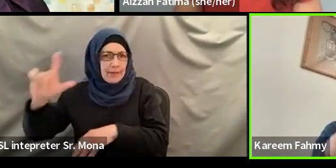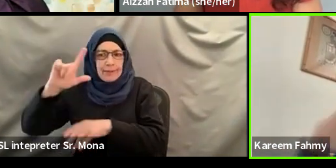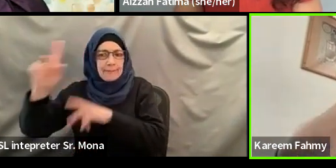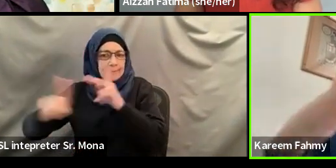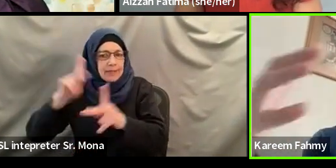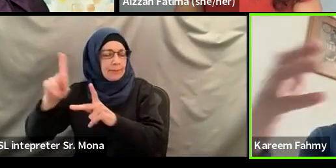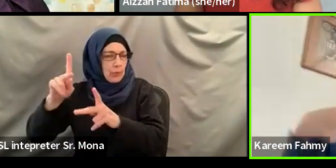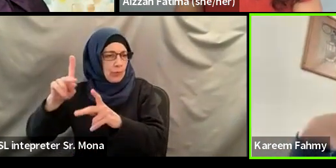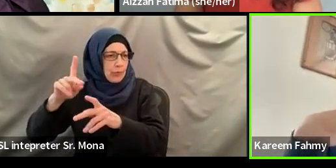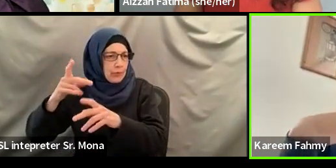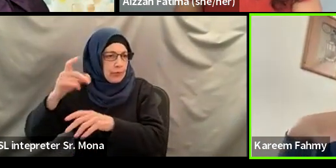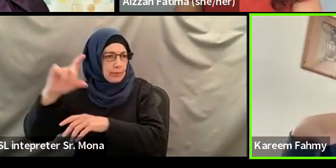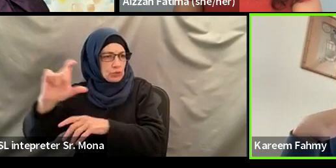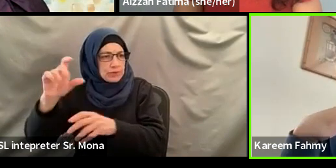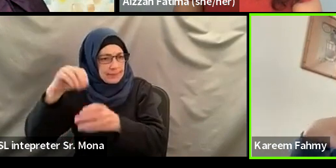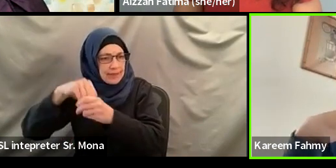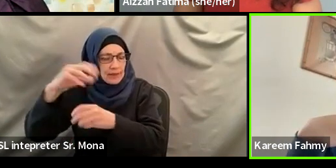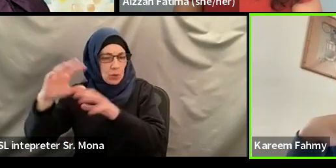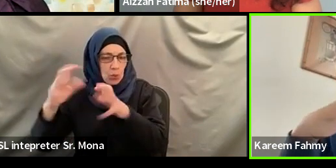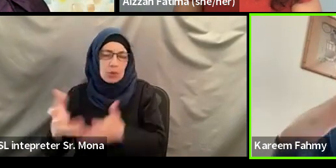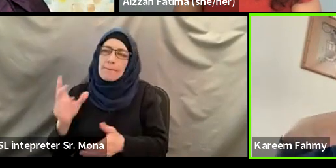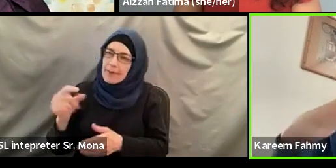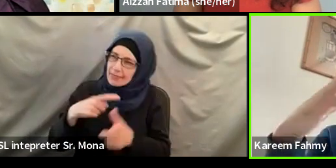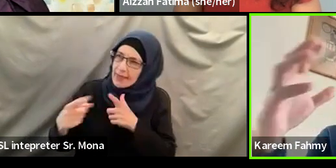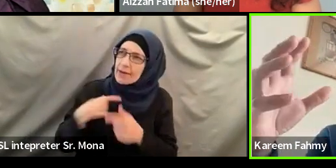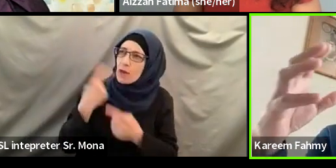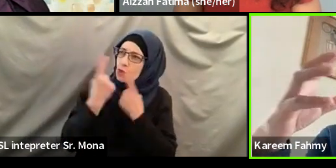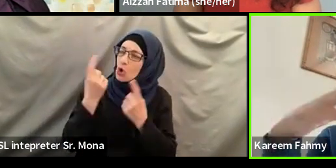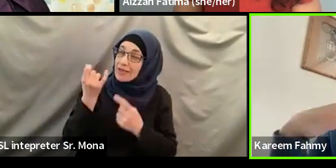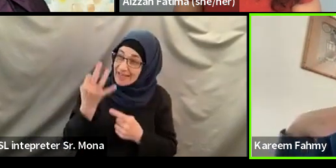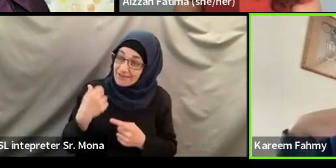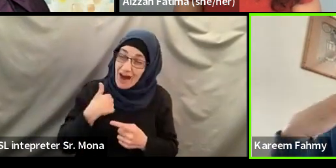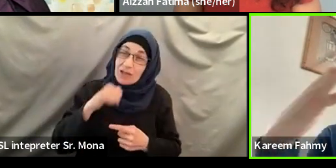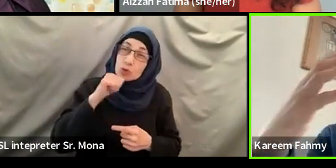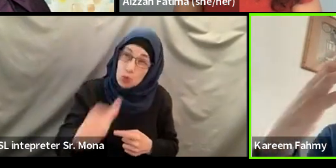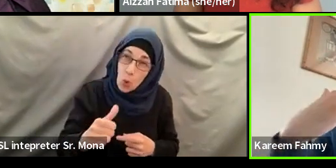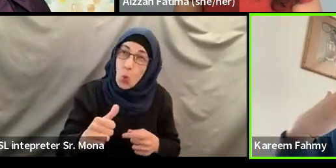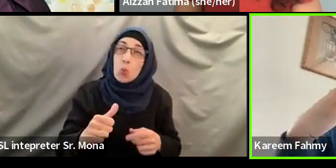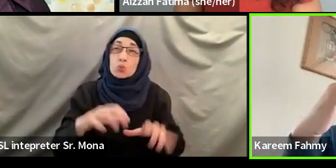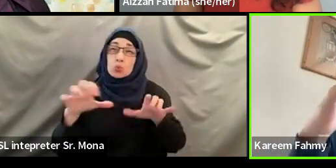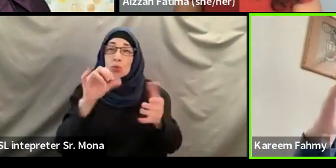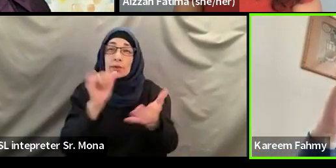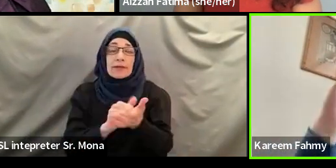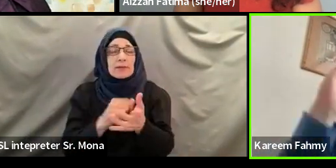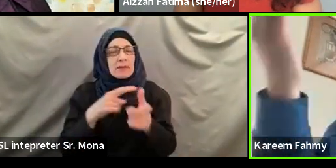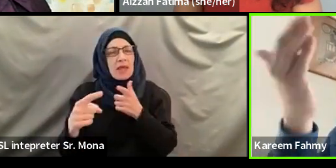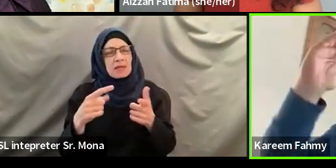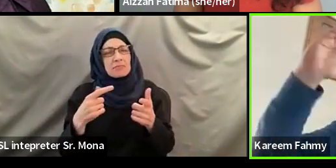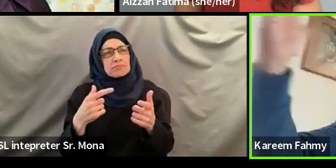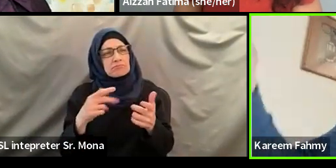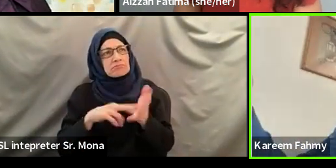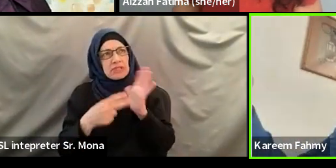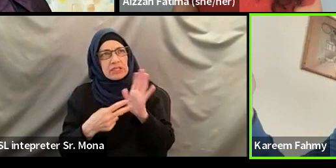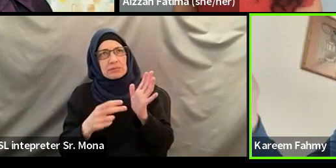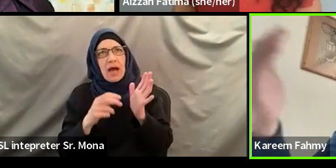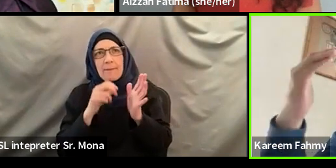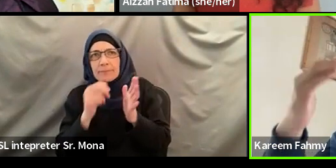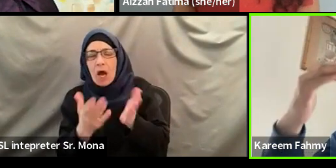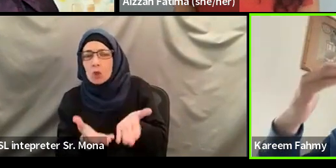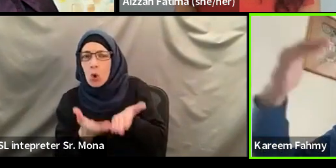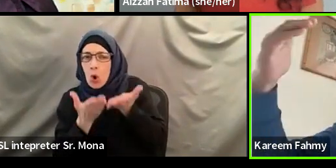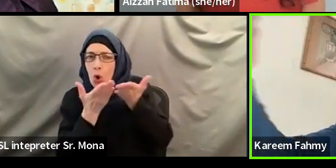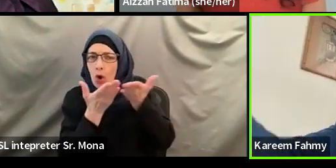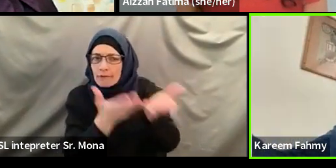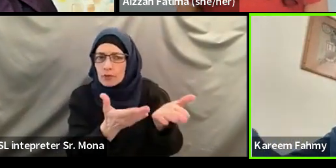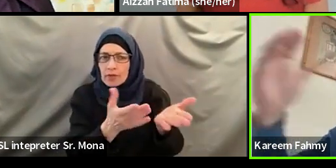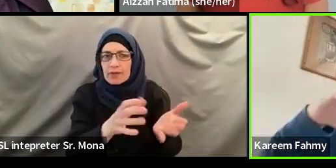if I don't do this, then I am continuing to not offer that other perspective that I